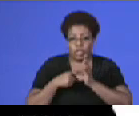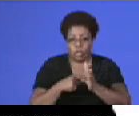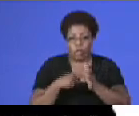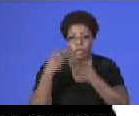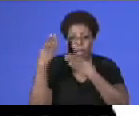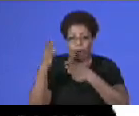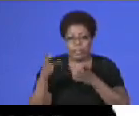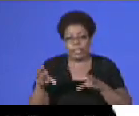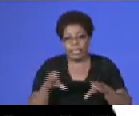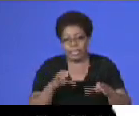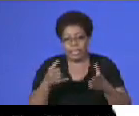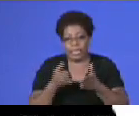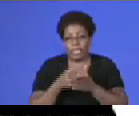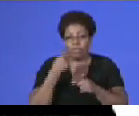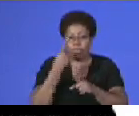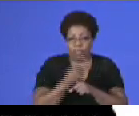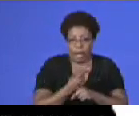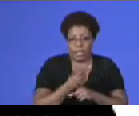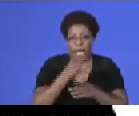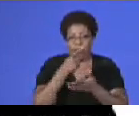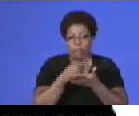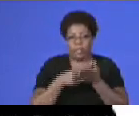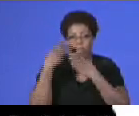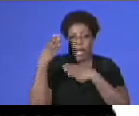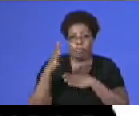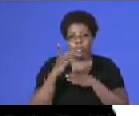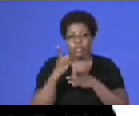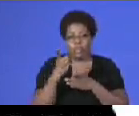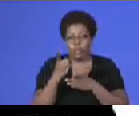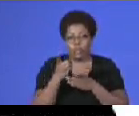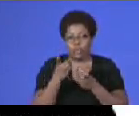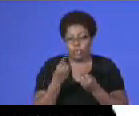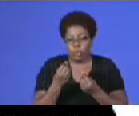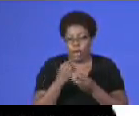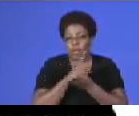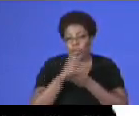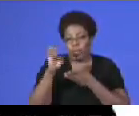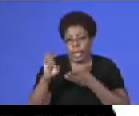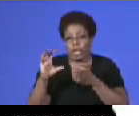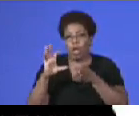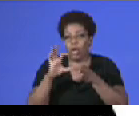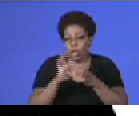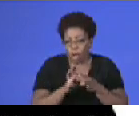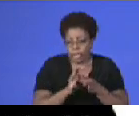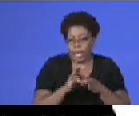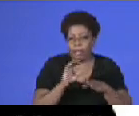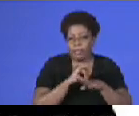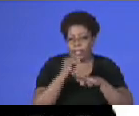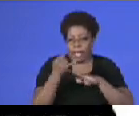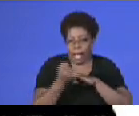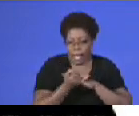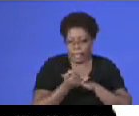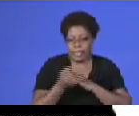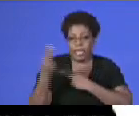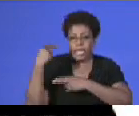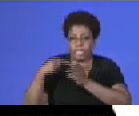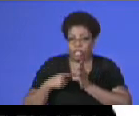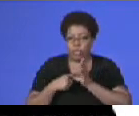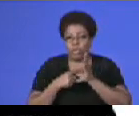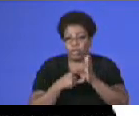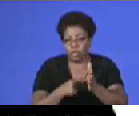did it right. What the Bahamas did, the weekend lockdown was very effective, and I think history will show that